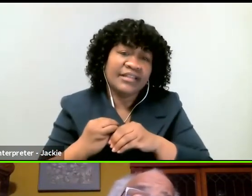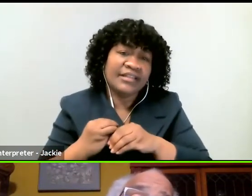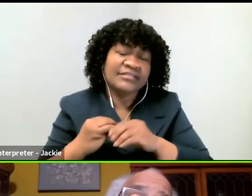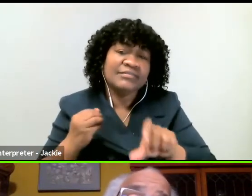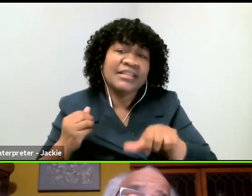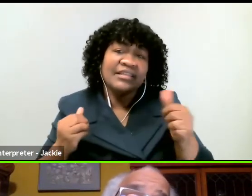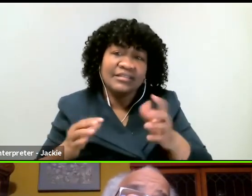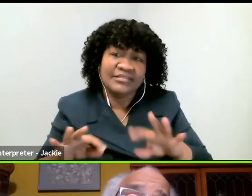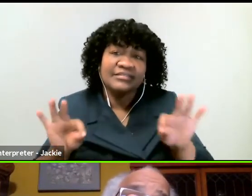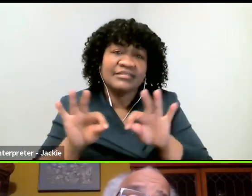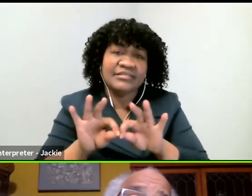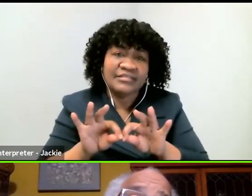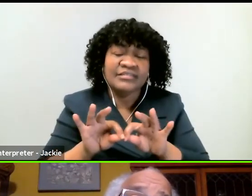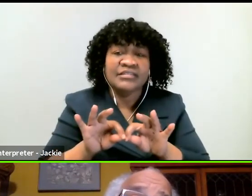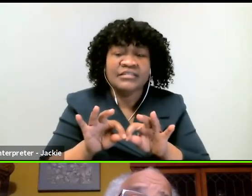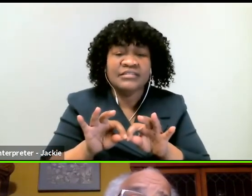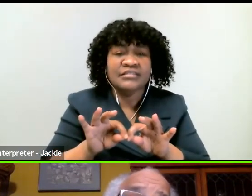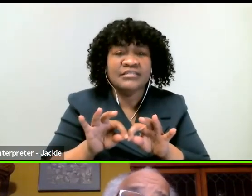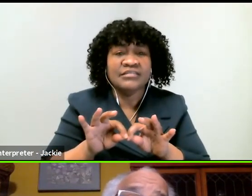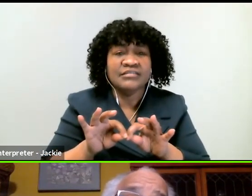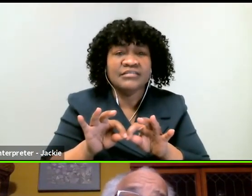something else, and that is to